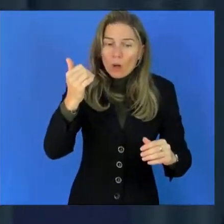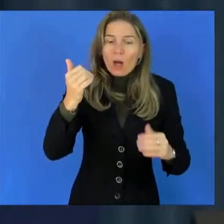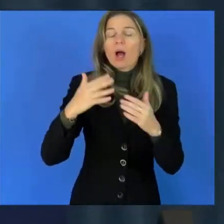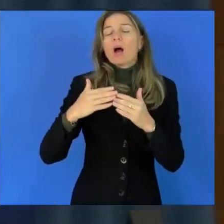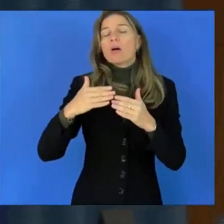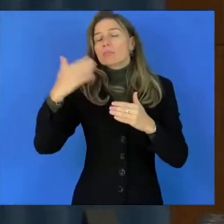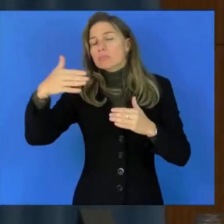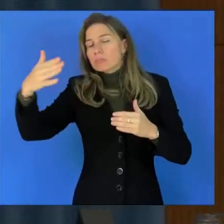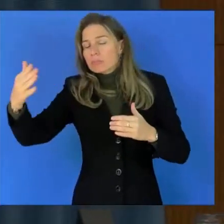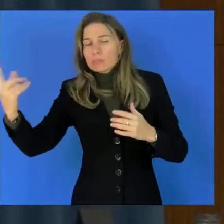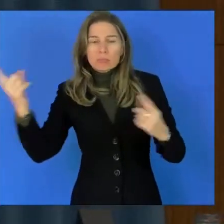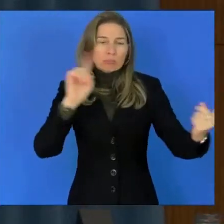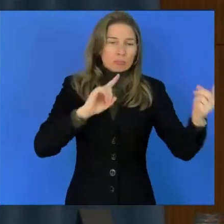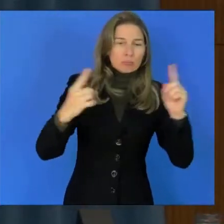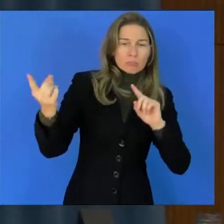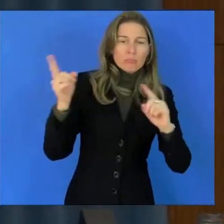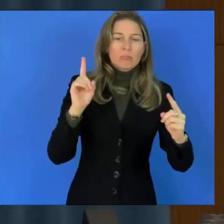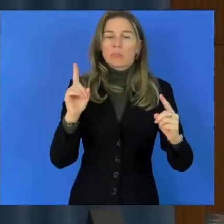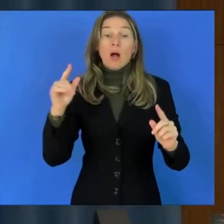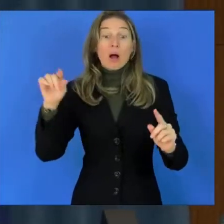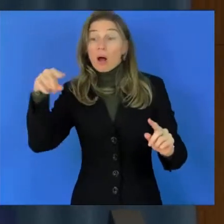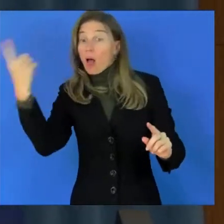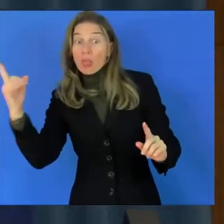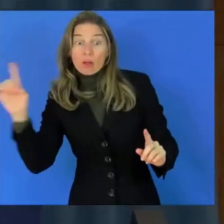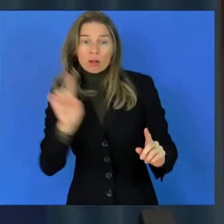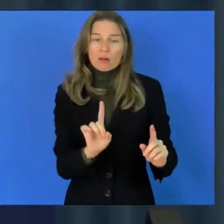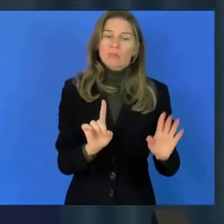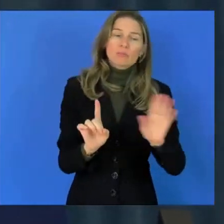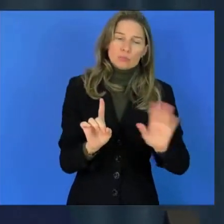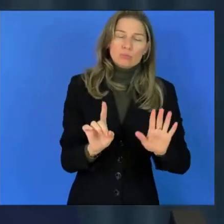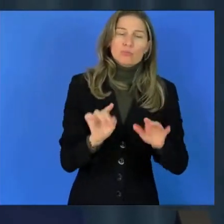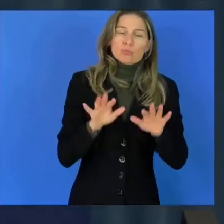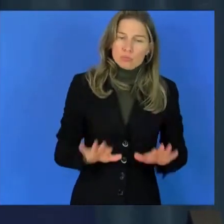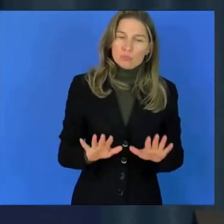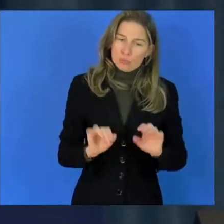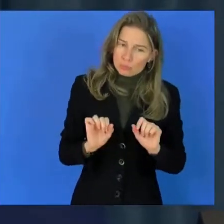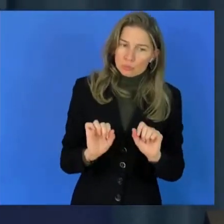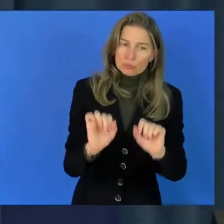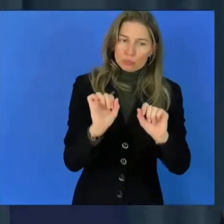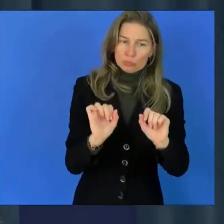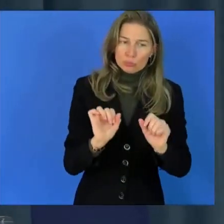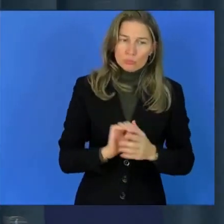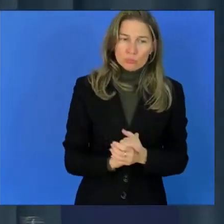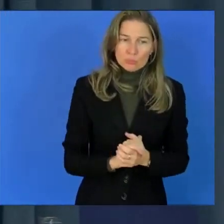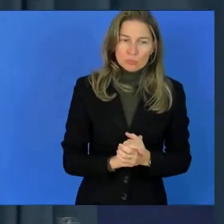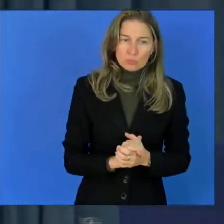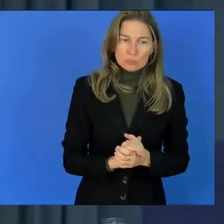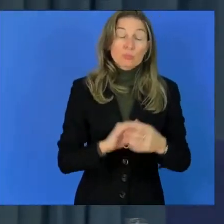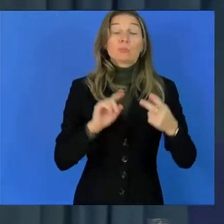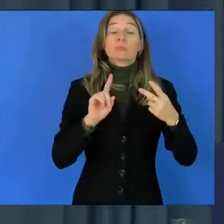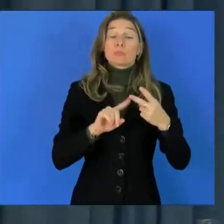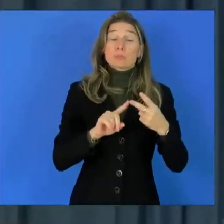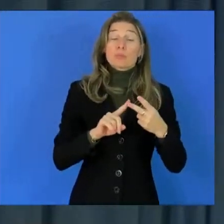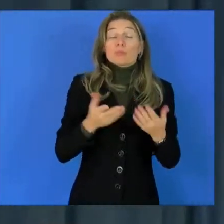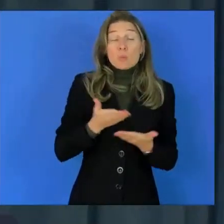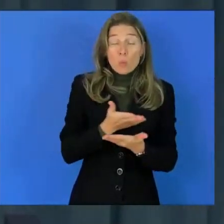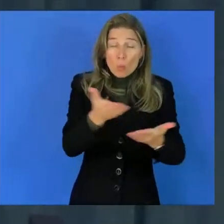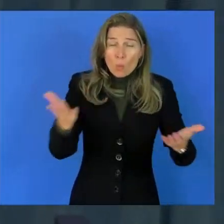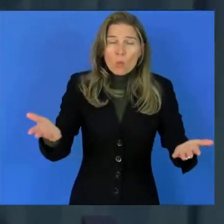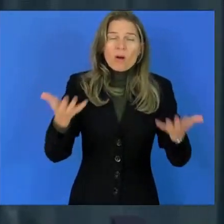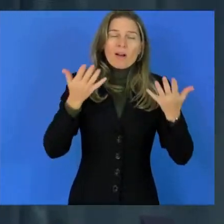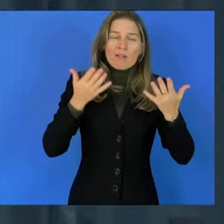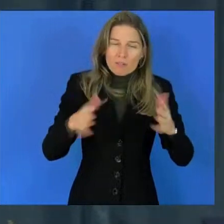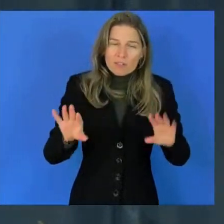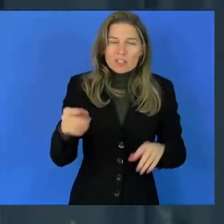We also know that every single person in the conference has had a negative PCR test, and you will be tested right